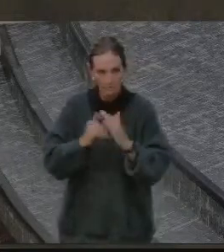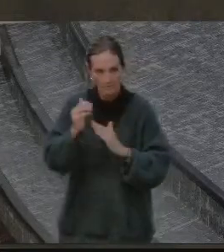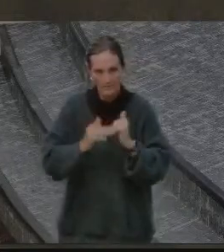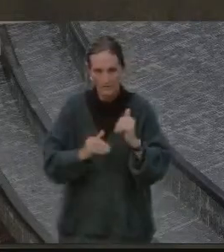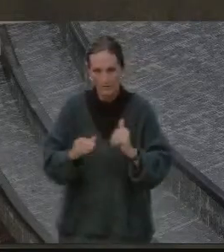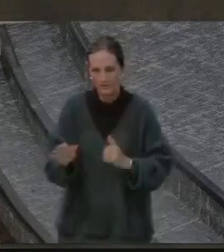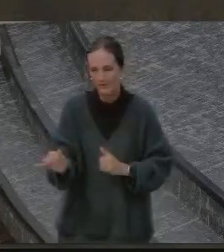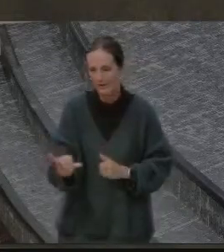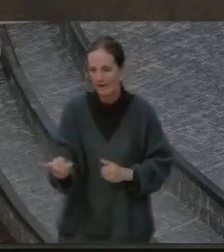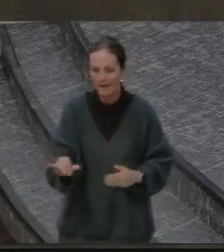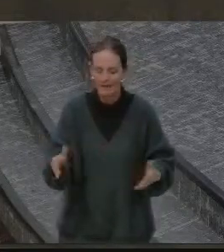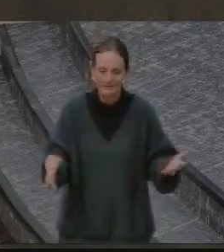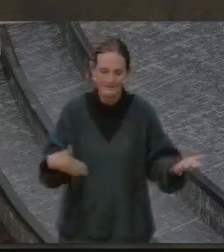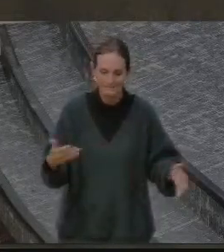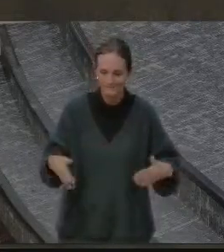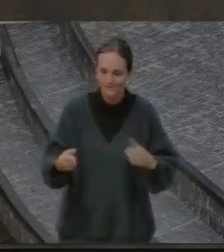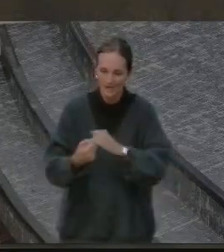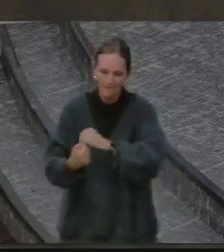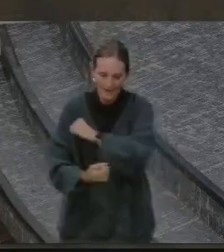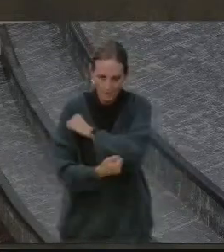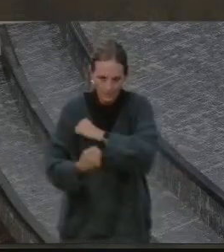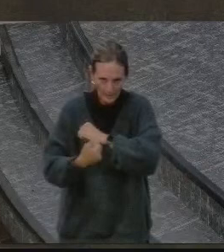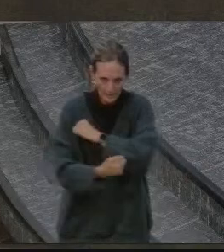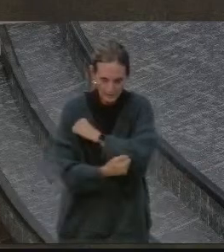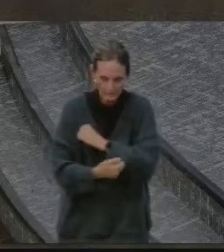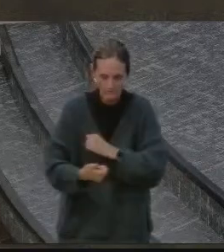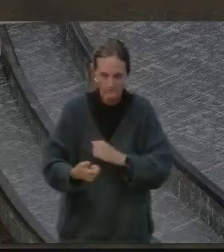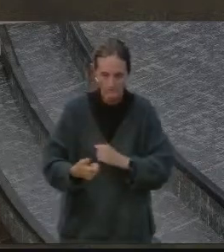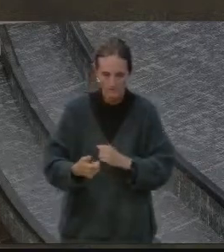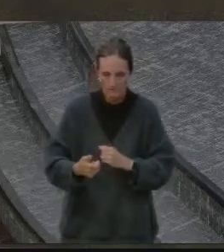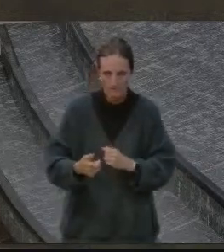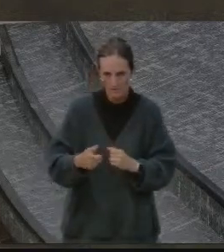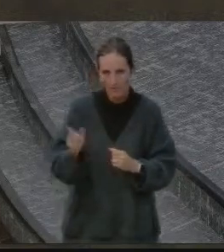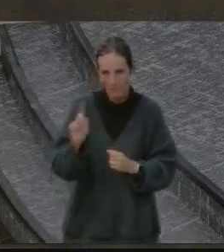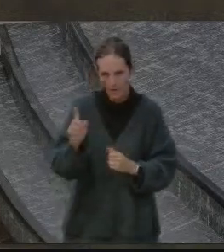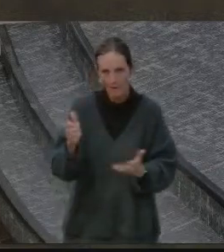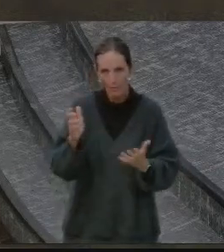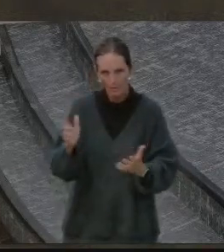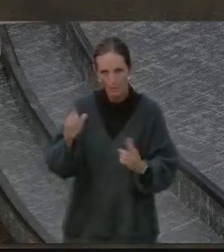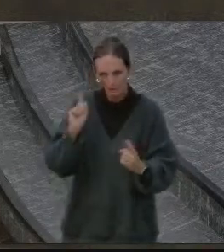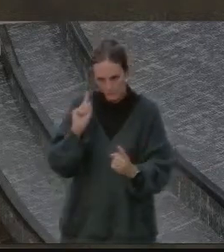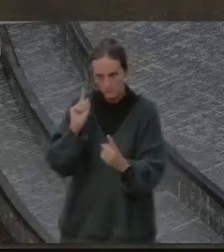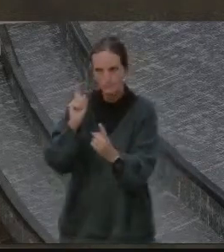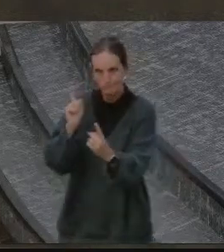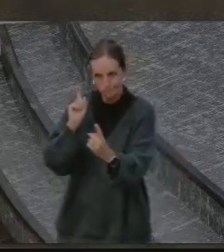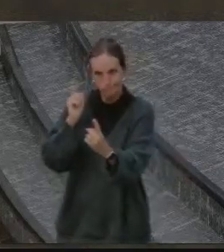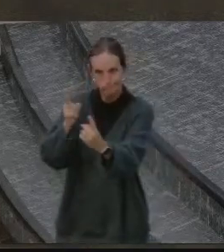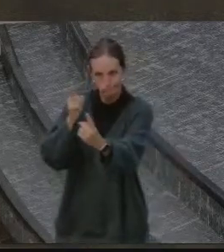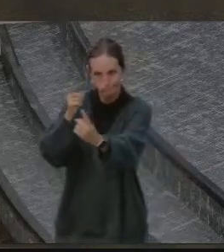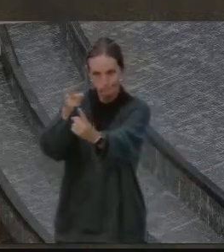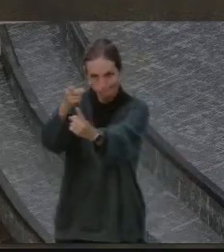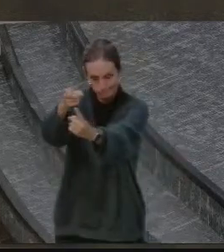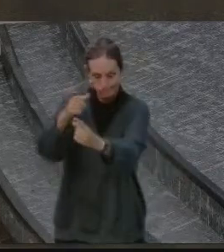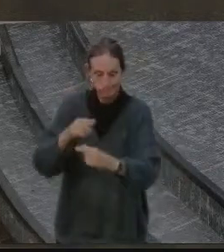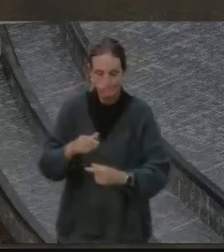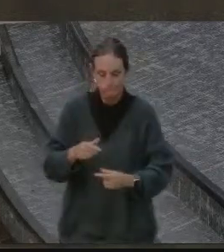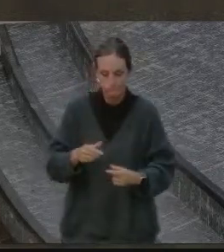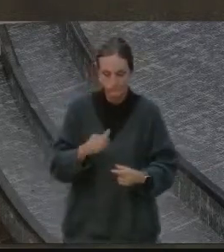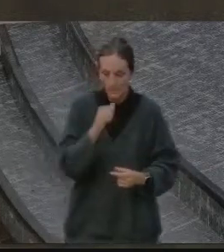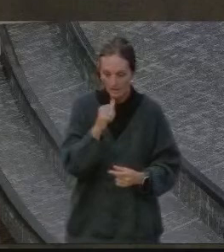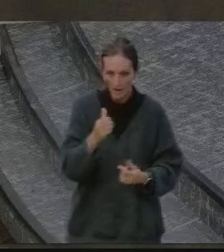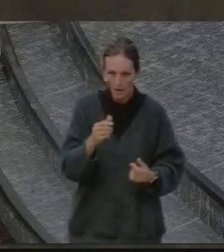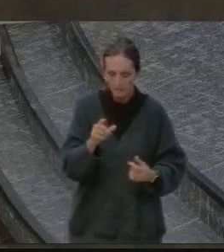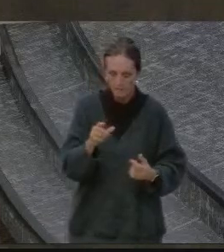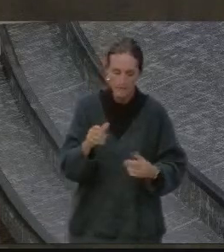of like a foundation of the direction that we're heading. Not just tonight, but we've received some pretty